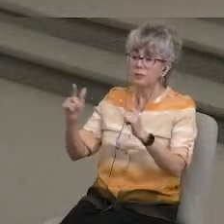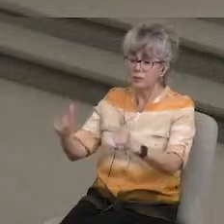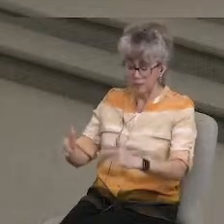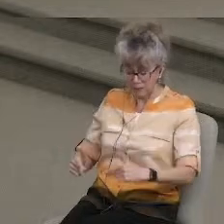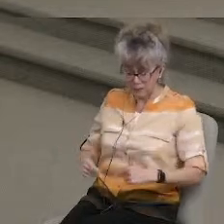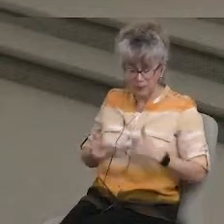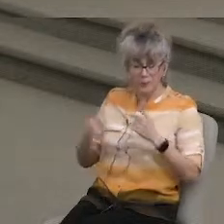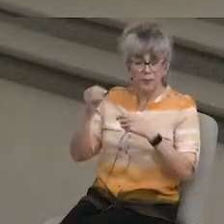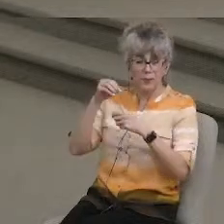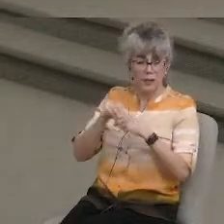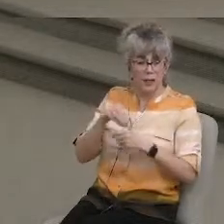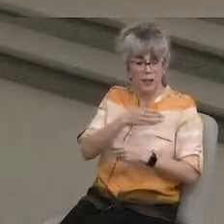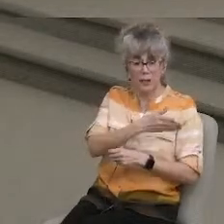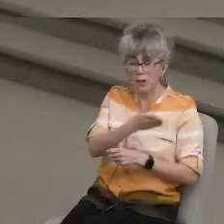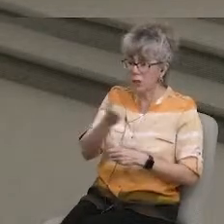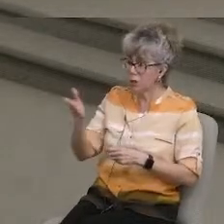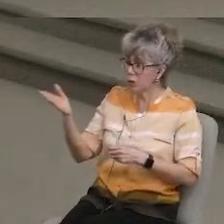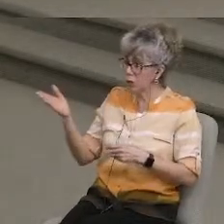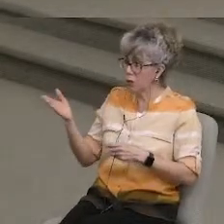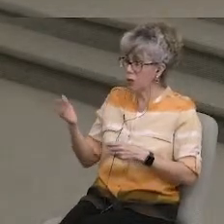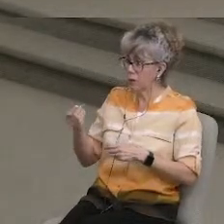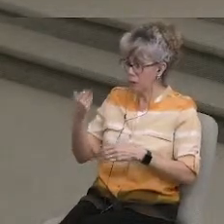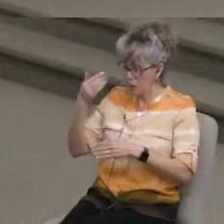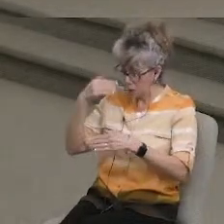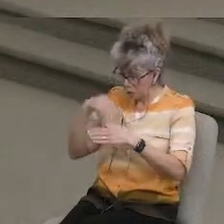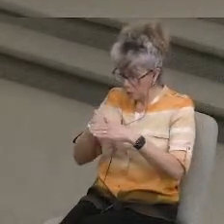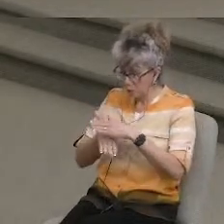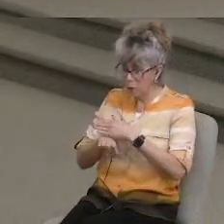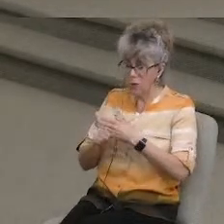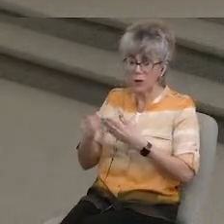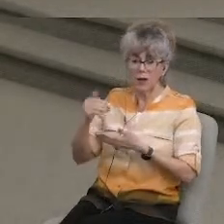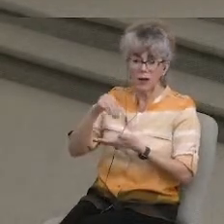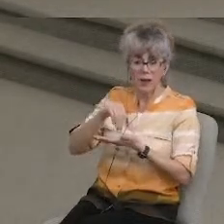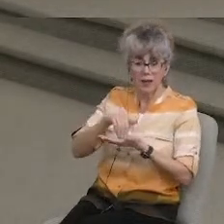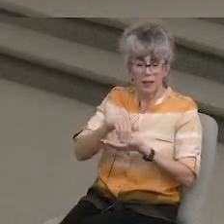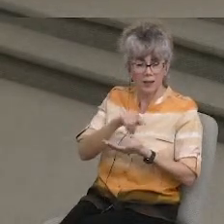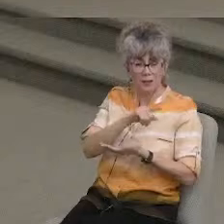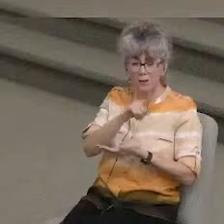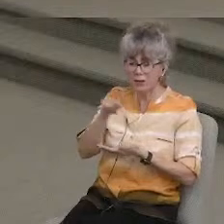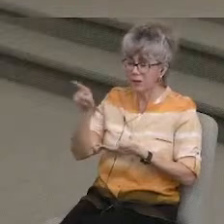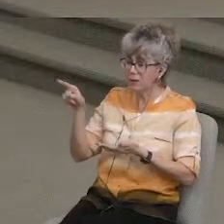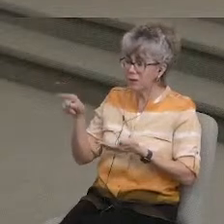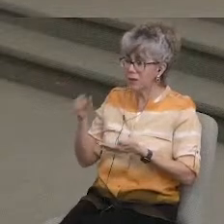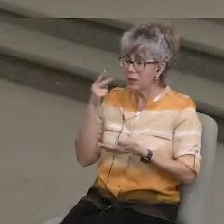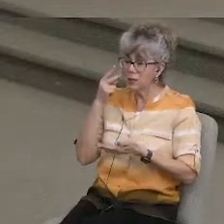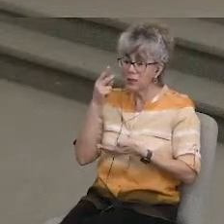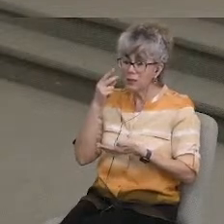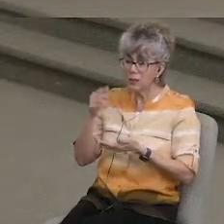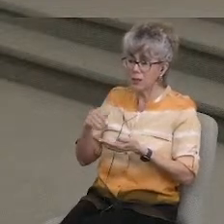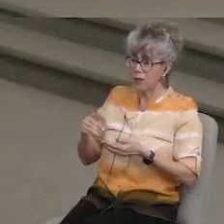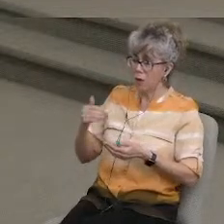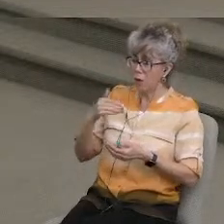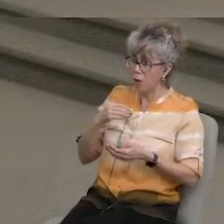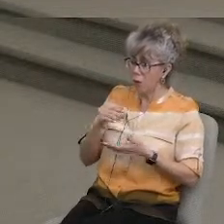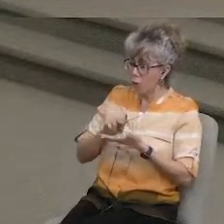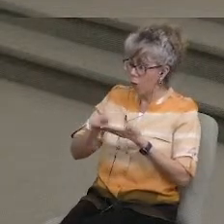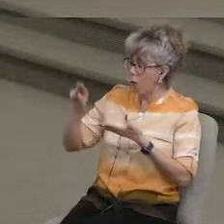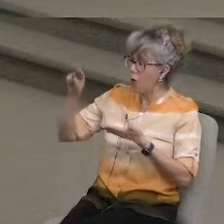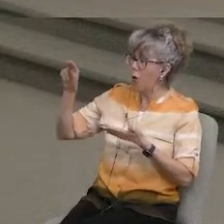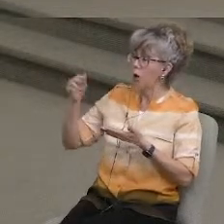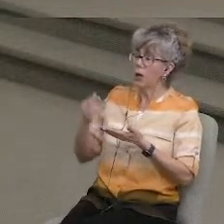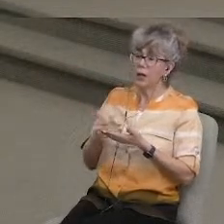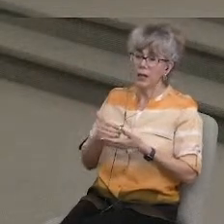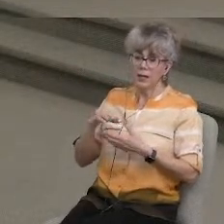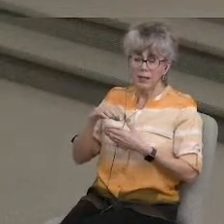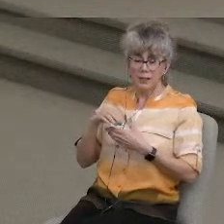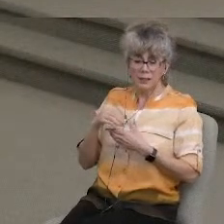If you have been born again, you have received the indwelling gift of the Holy Spirit, and the same power that raised Jesus